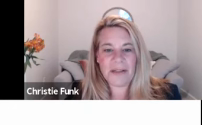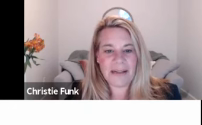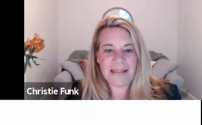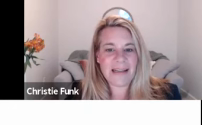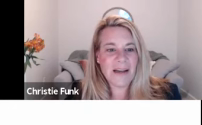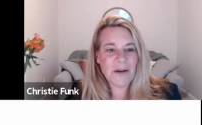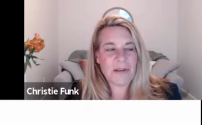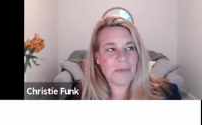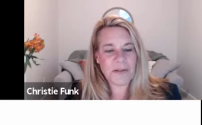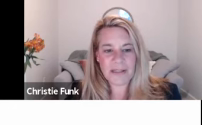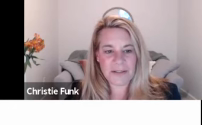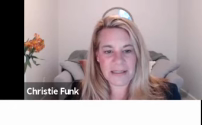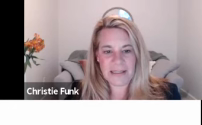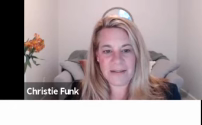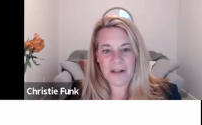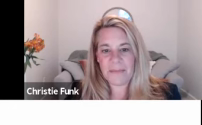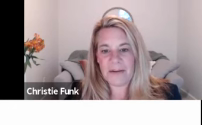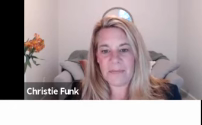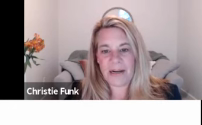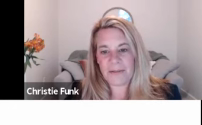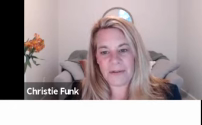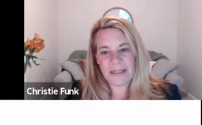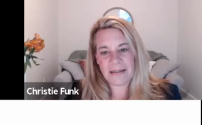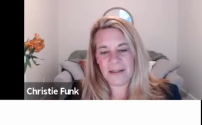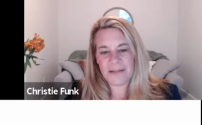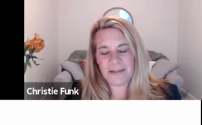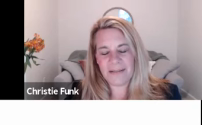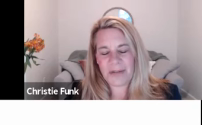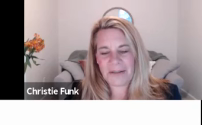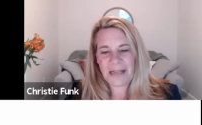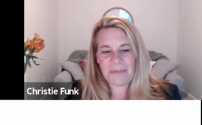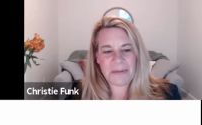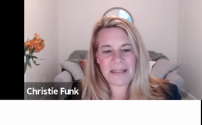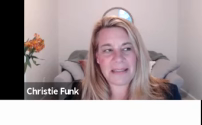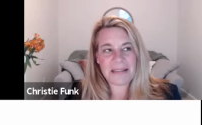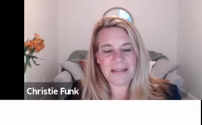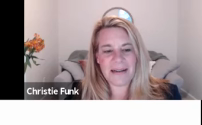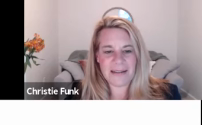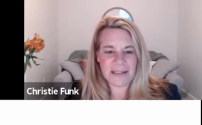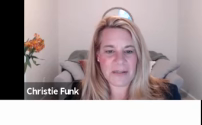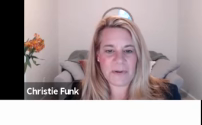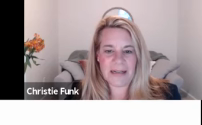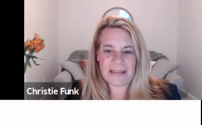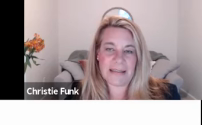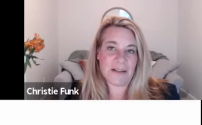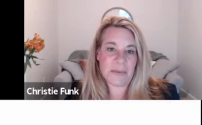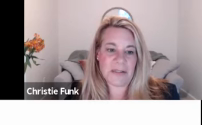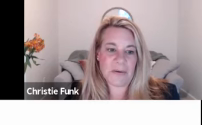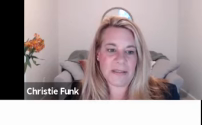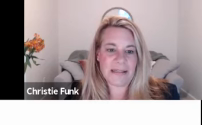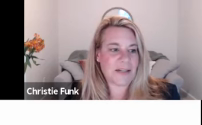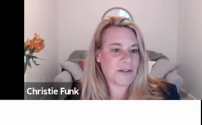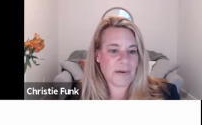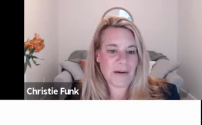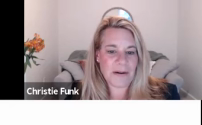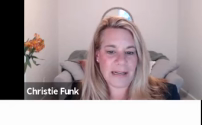entrepreneurial communities with mutual interest in development of breakthrough capabilities and that support NASA's aerospace